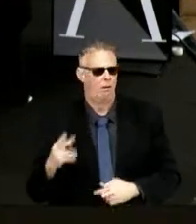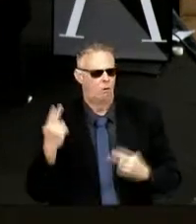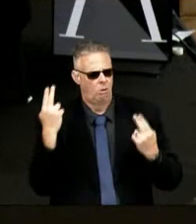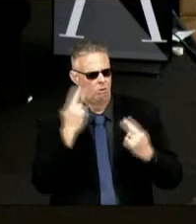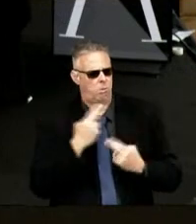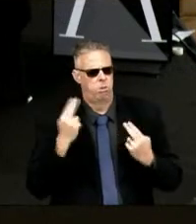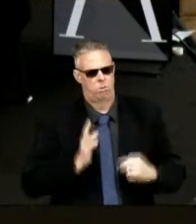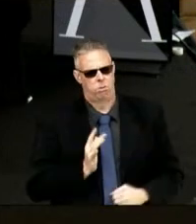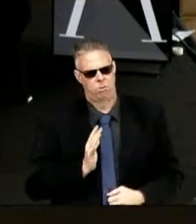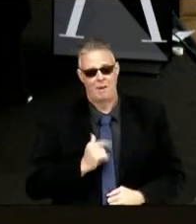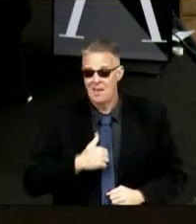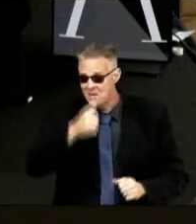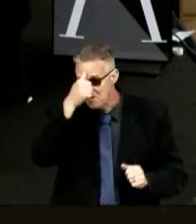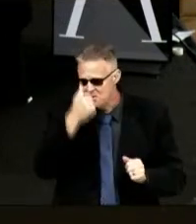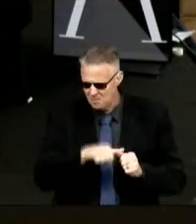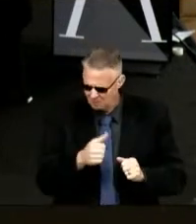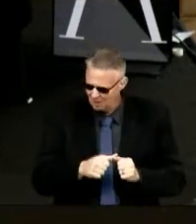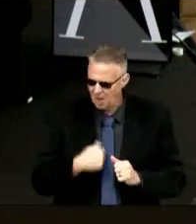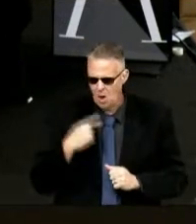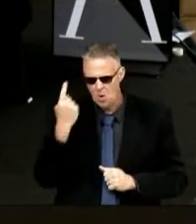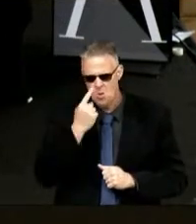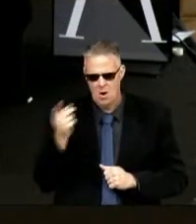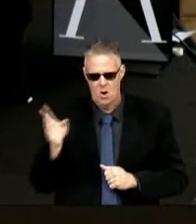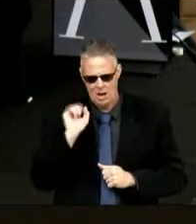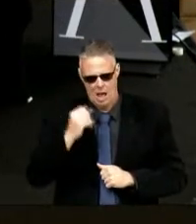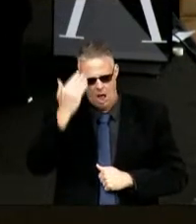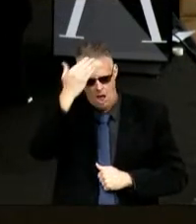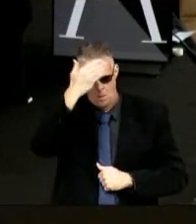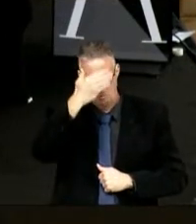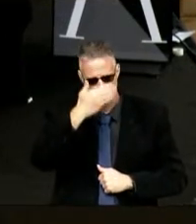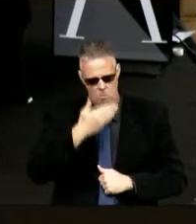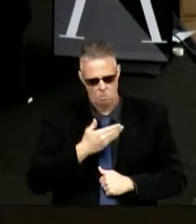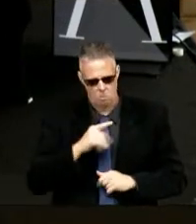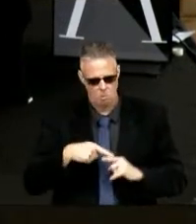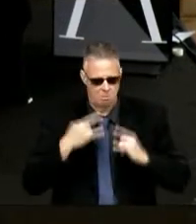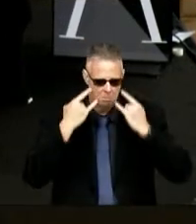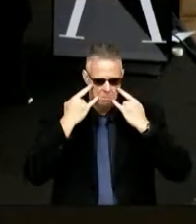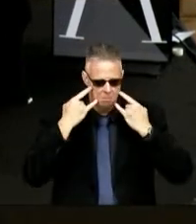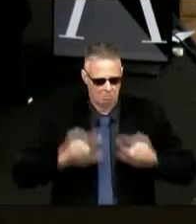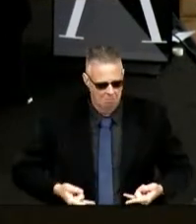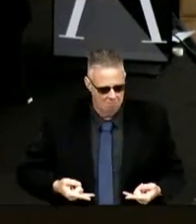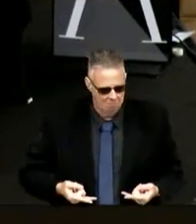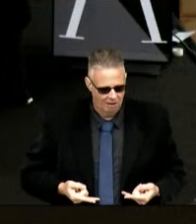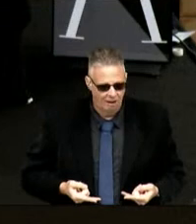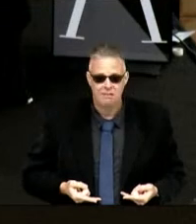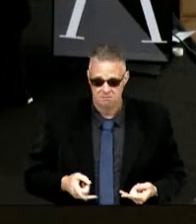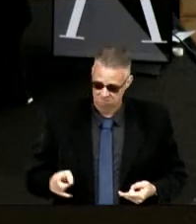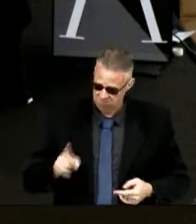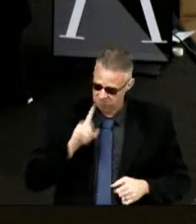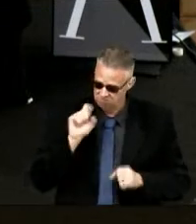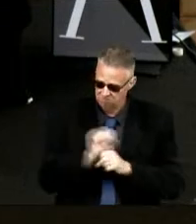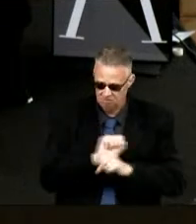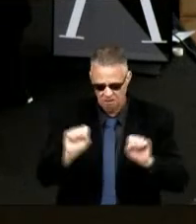of humor. I remember wondering if he would keep a straight face when the masks finally came off, and he does.